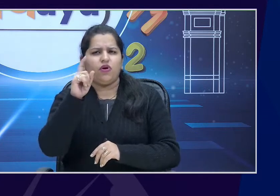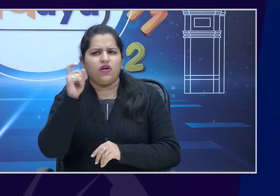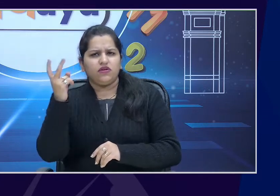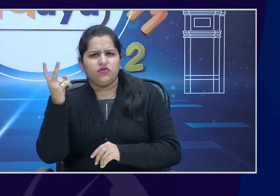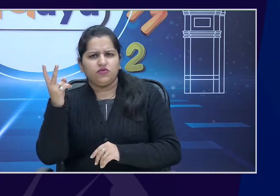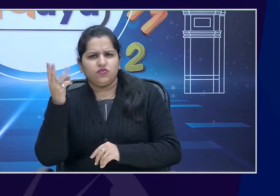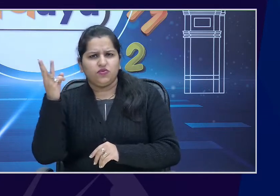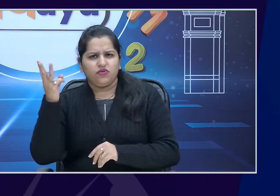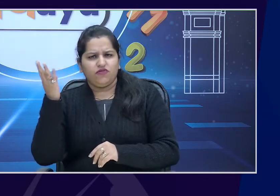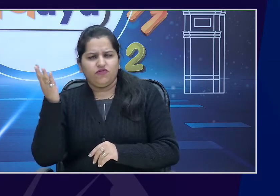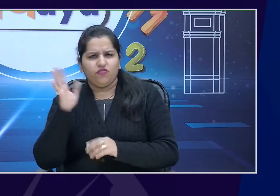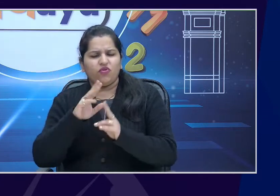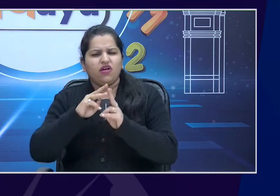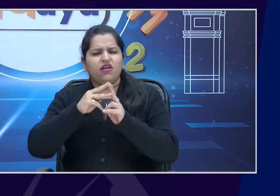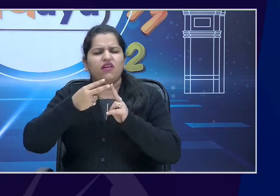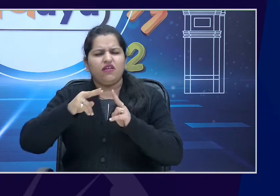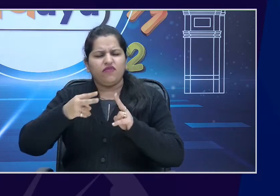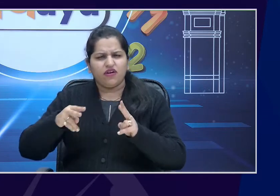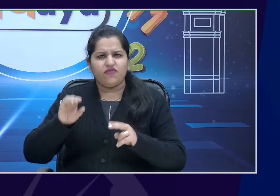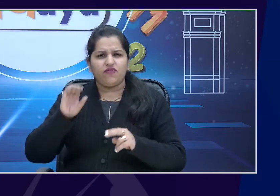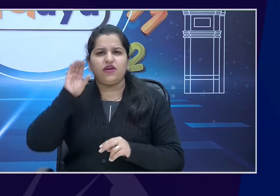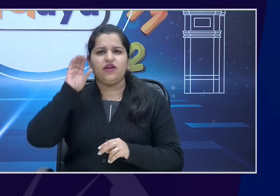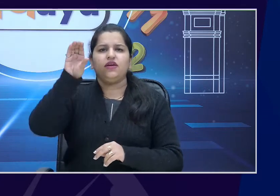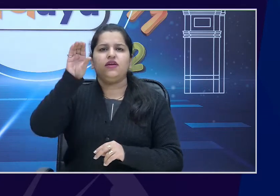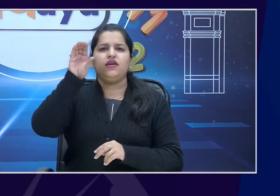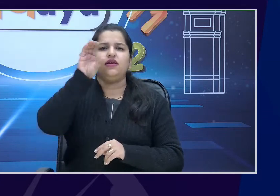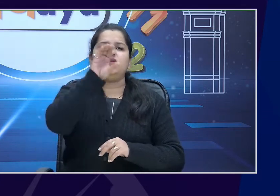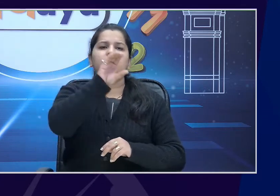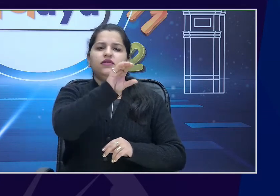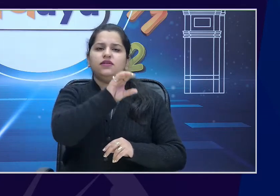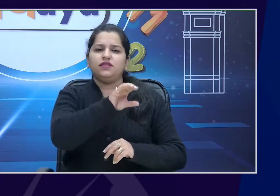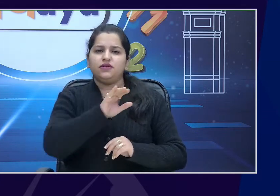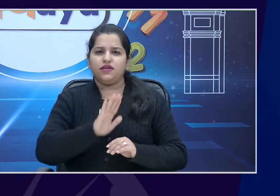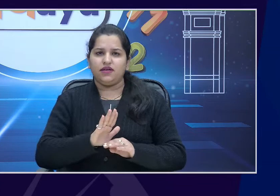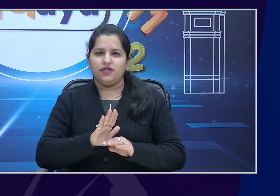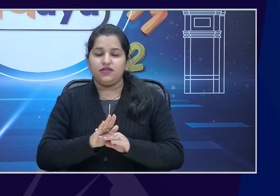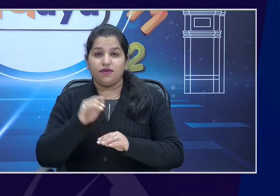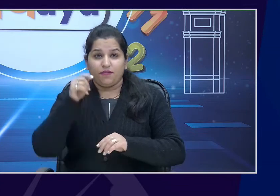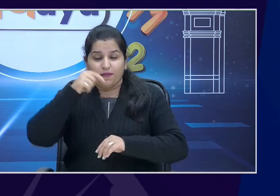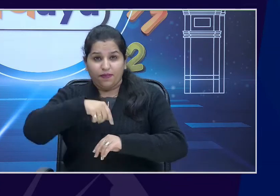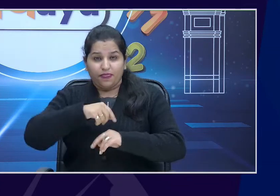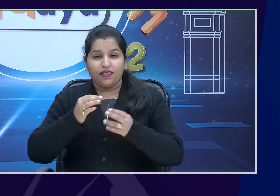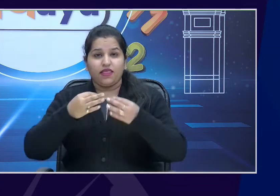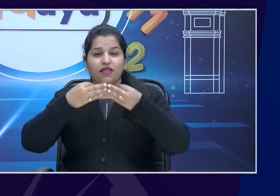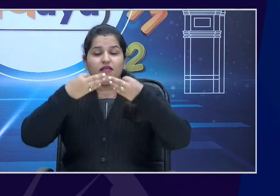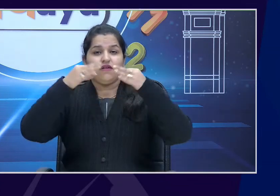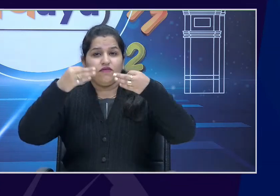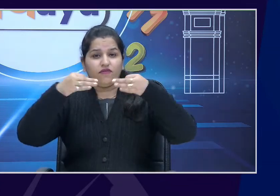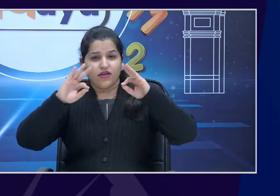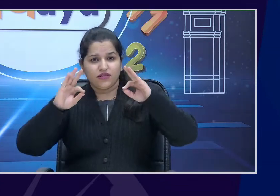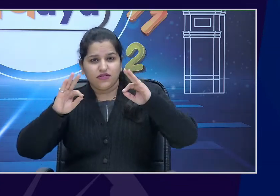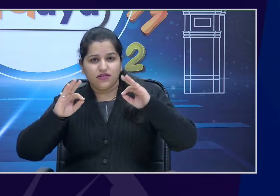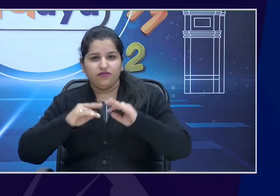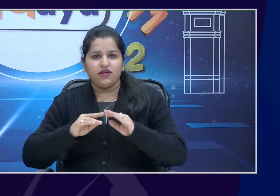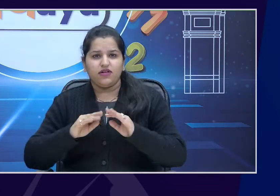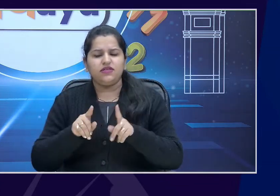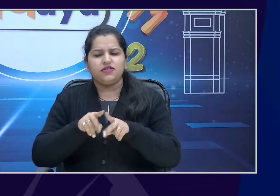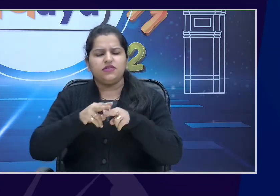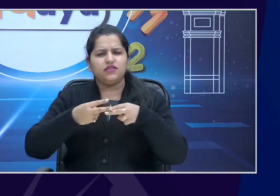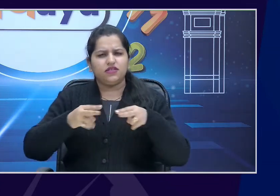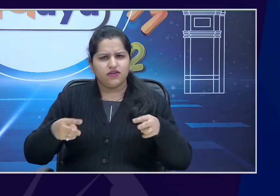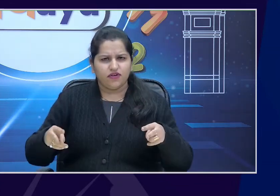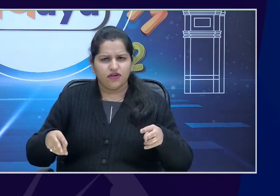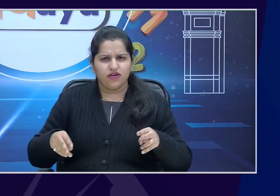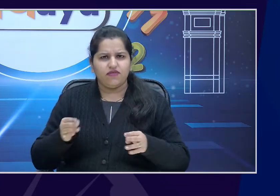see, a diary with a calendar. I don't know how it will be visible, but this diary is with a calendar. It will show you the